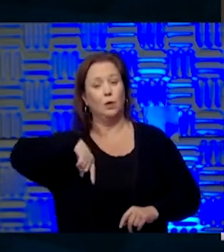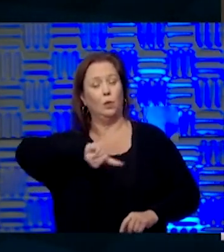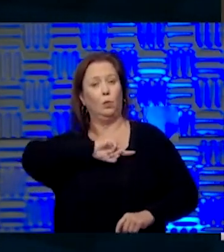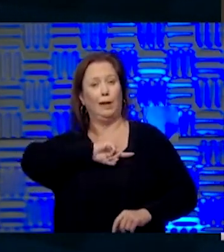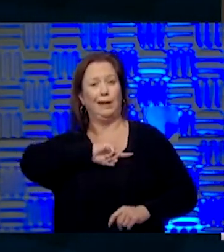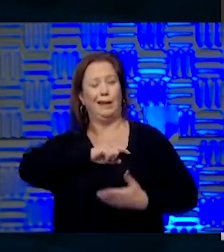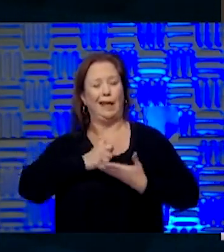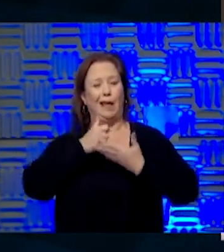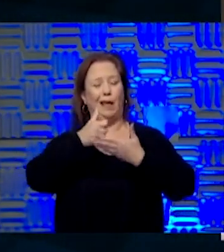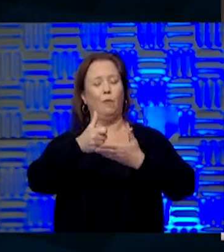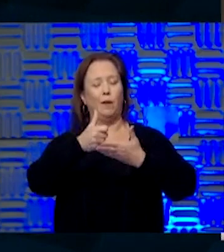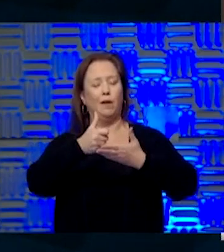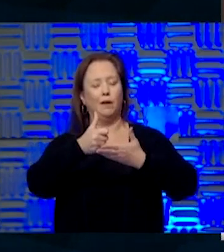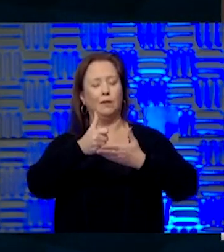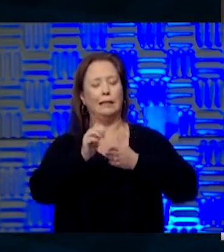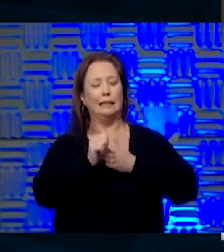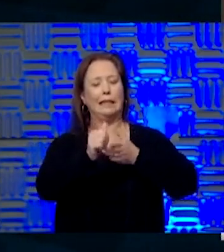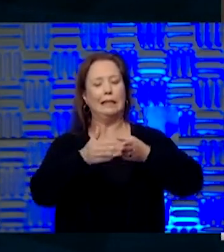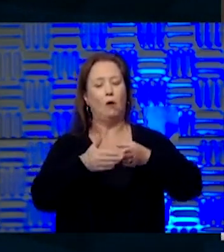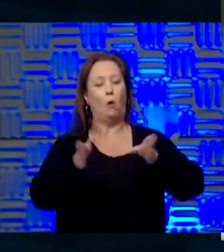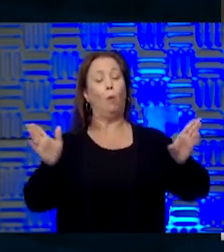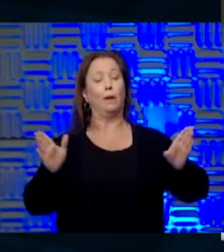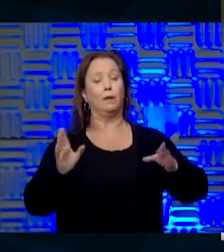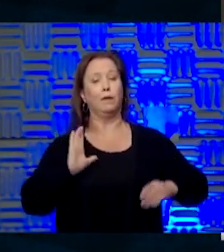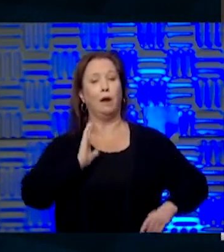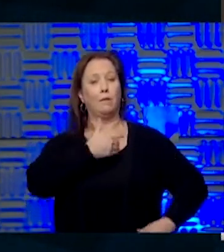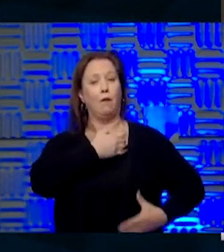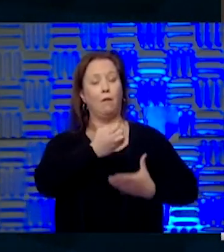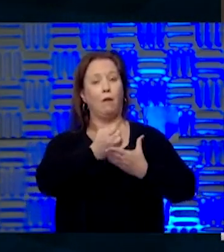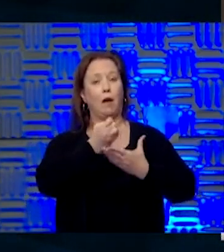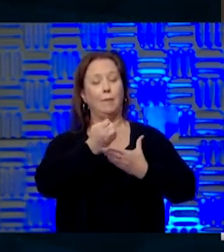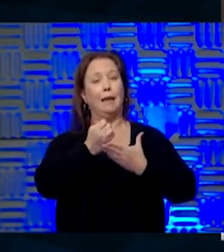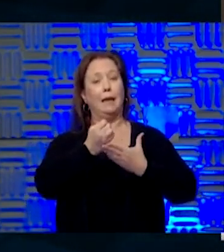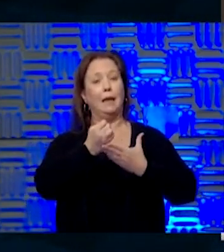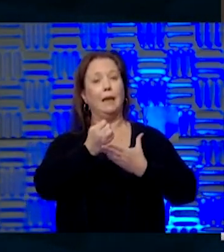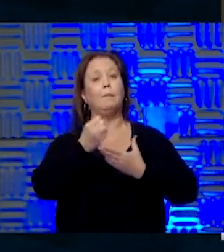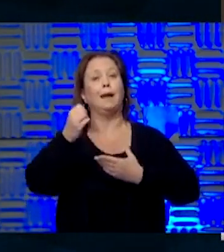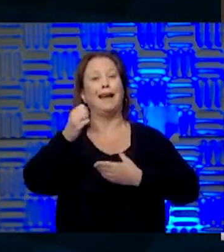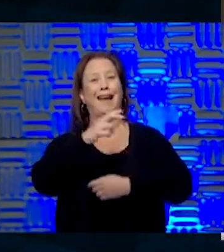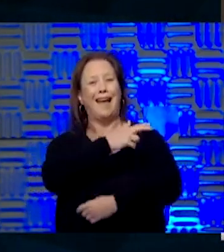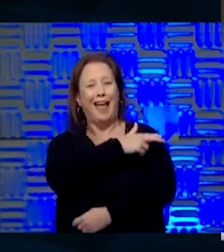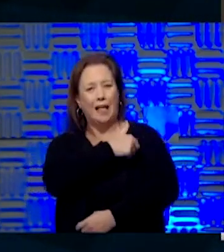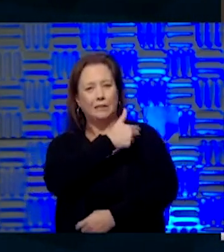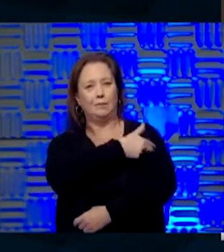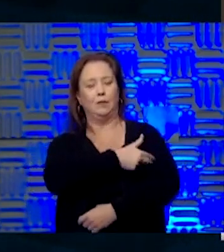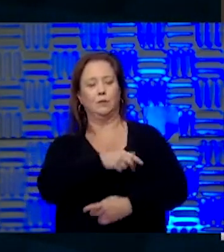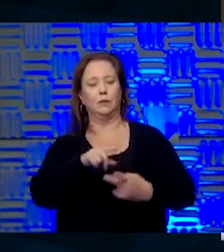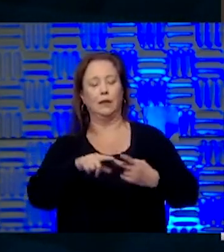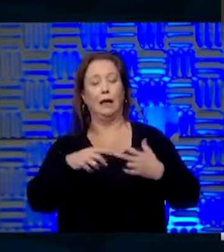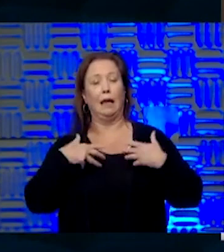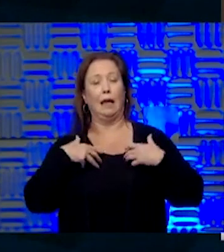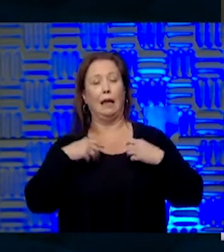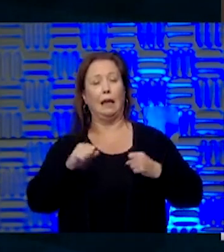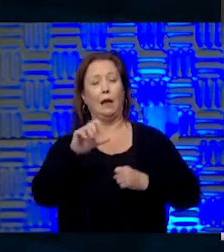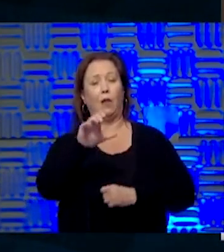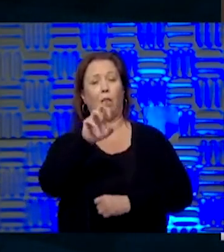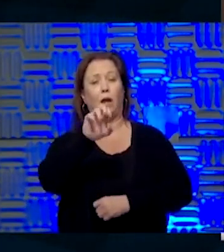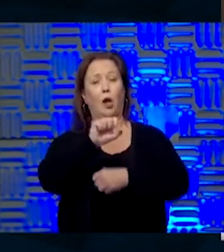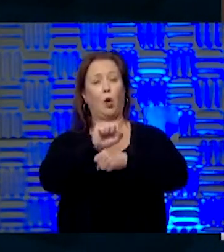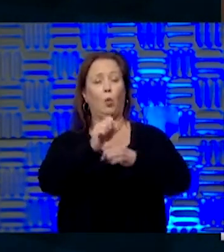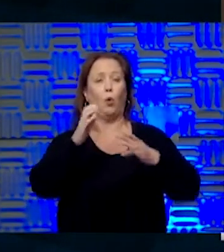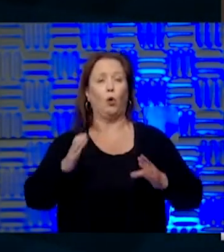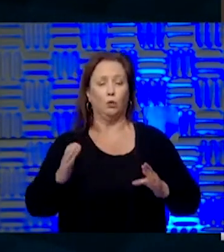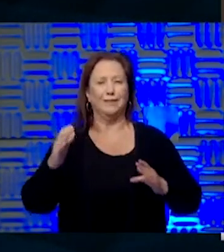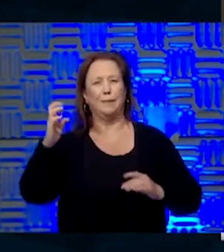the opening of our economy by the return of hospitals and healthcare providers to something much closer